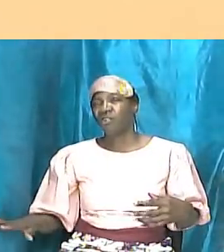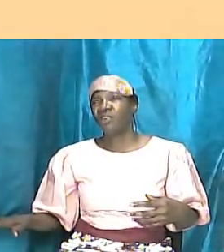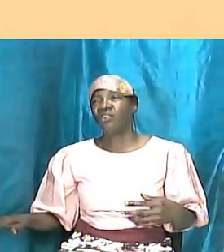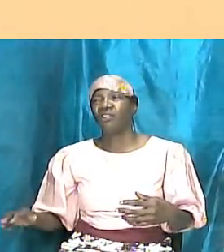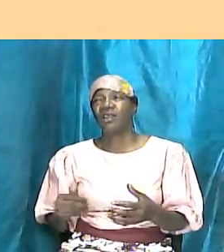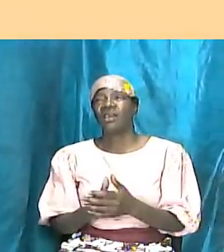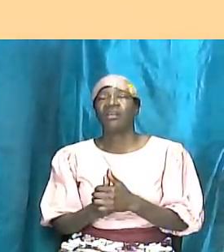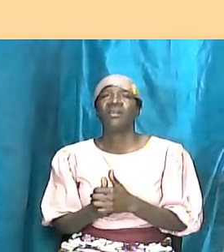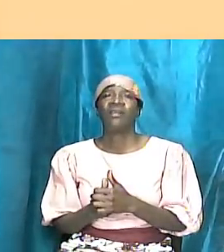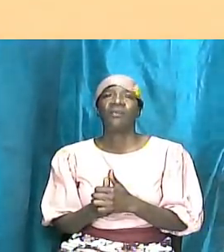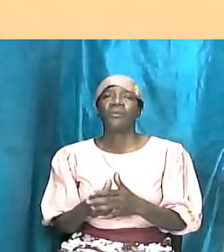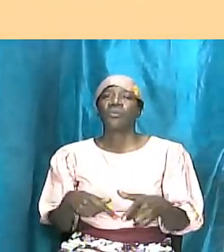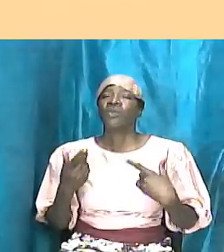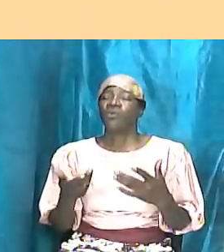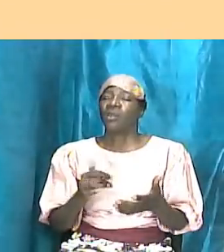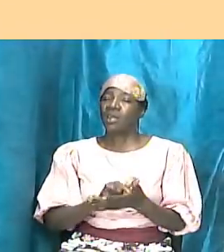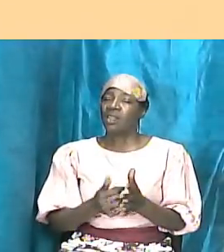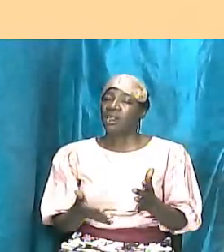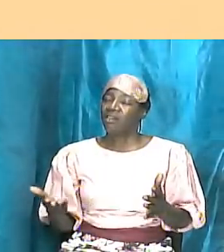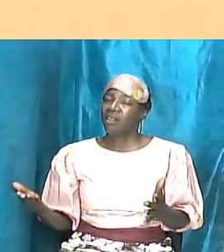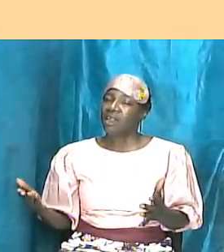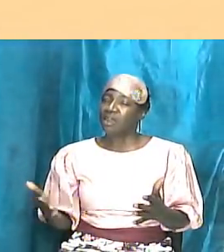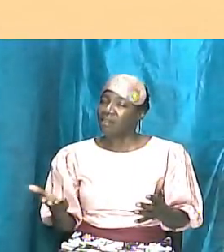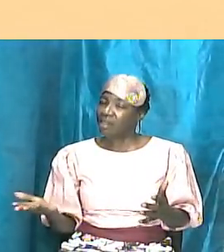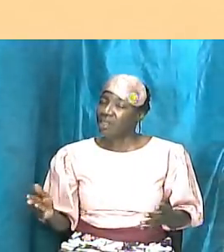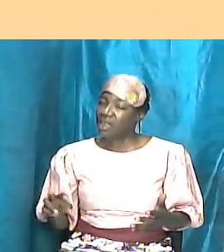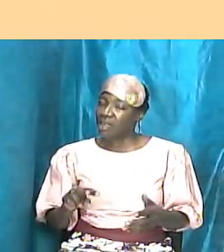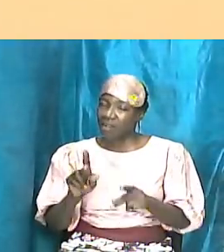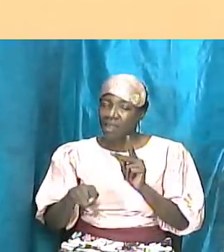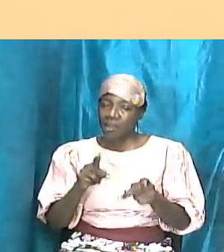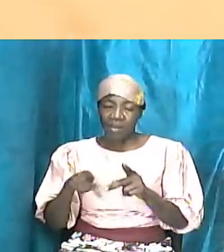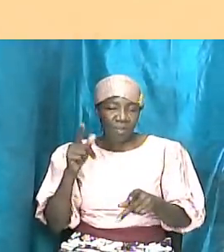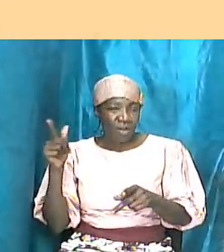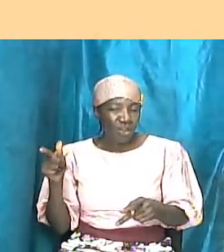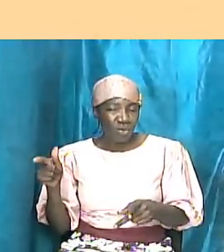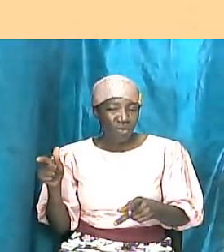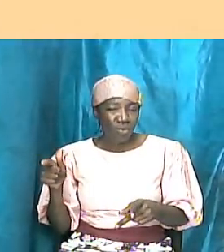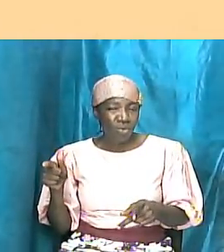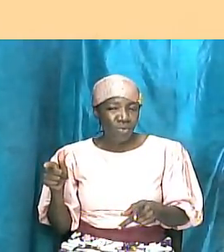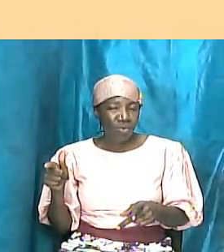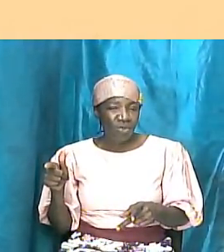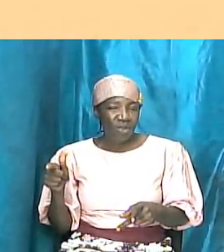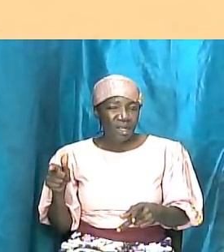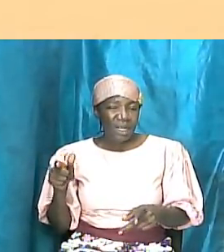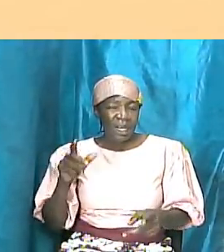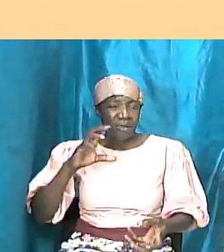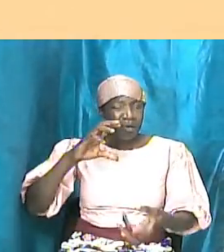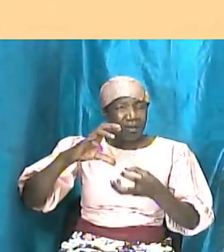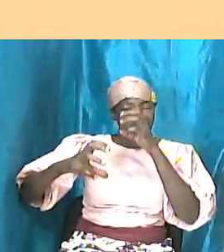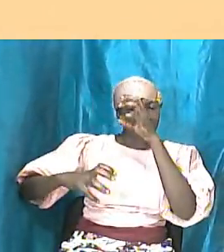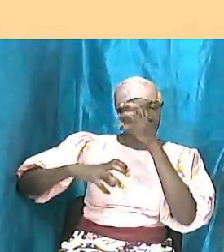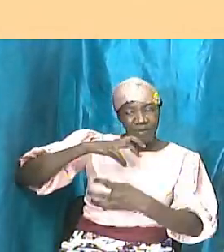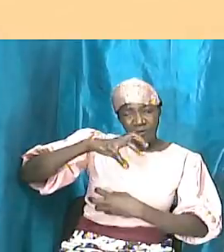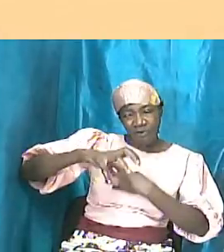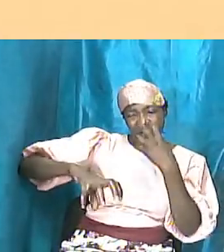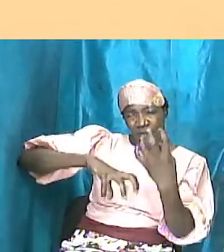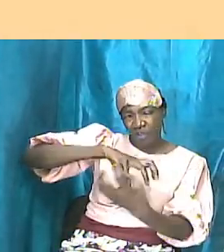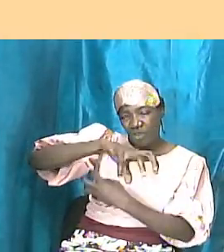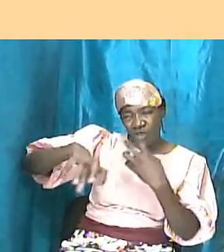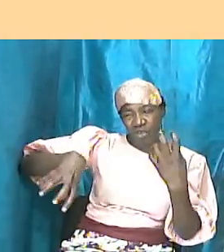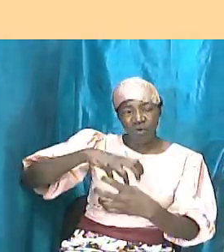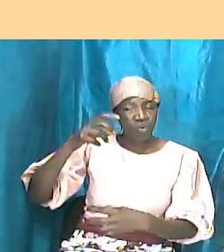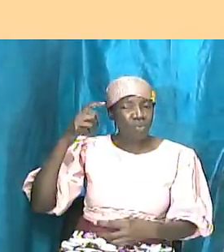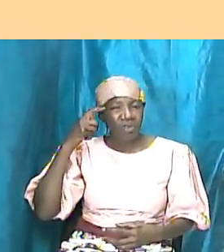to go into these things. And the things that people use to discombobulate our minds and make us think that the Bible is wrong. Oh, it